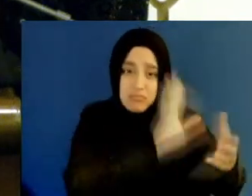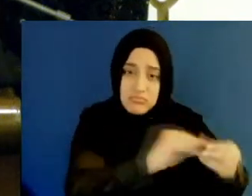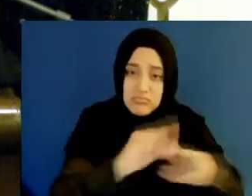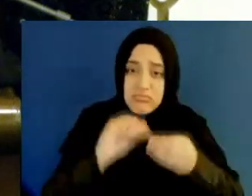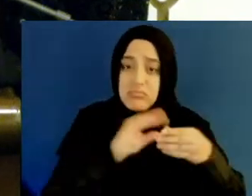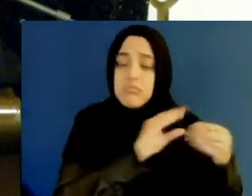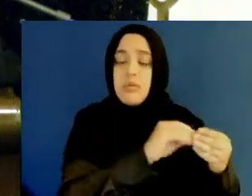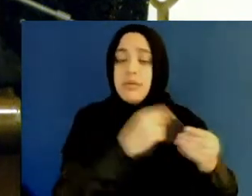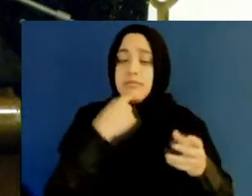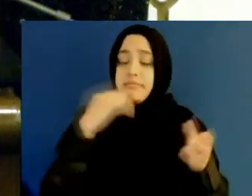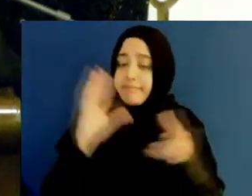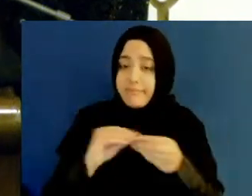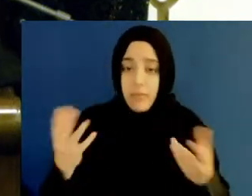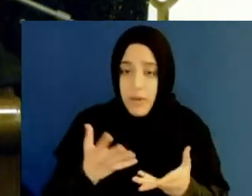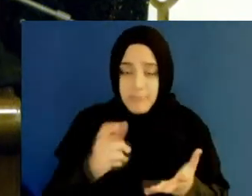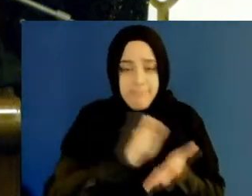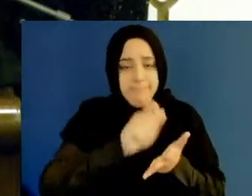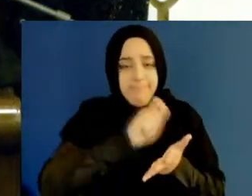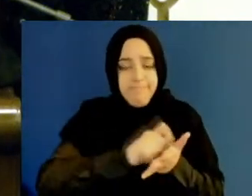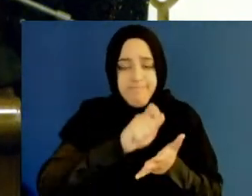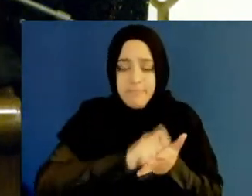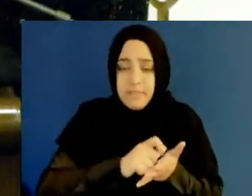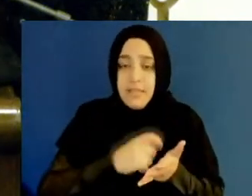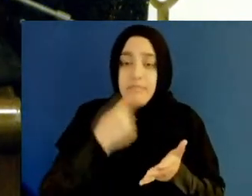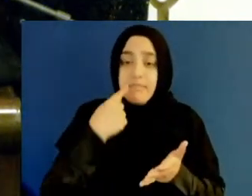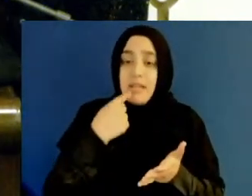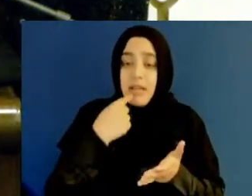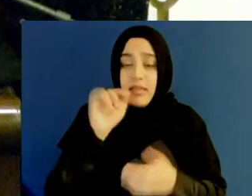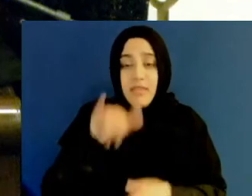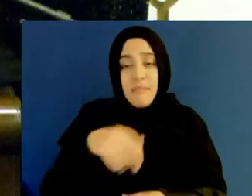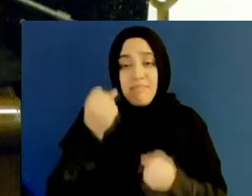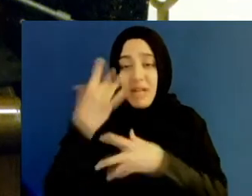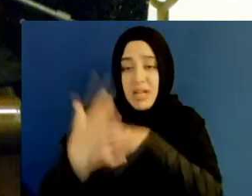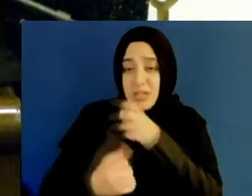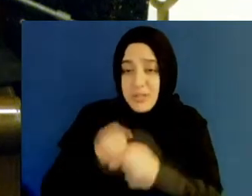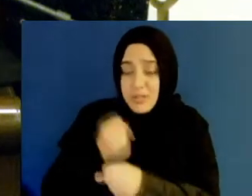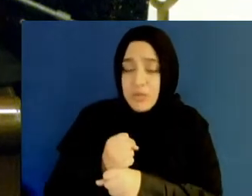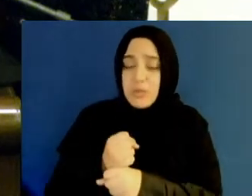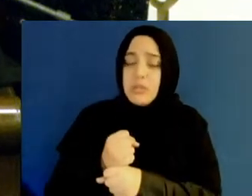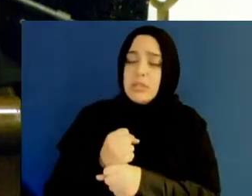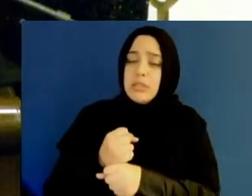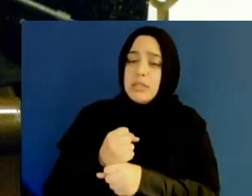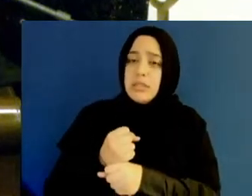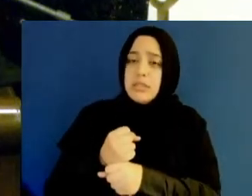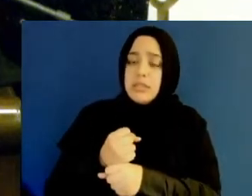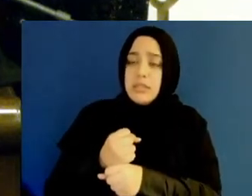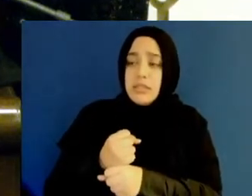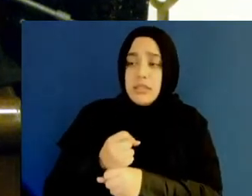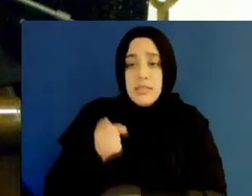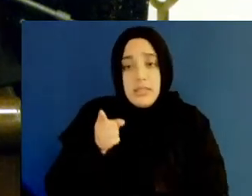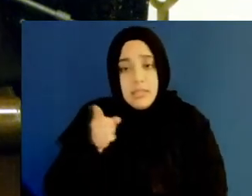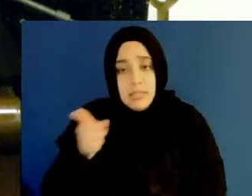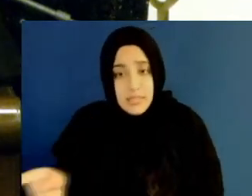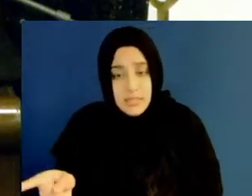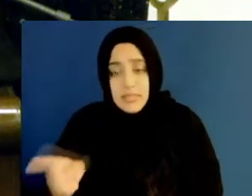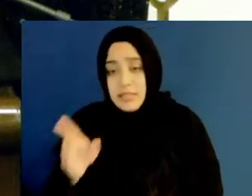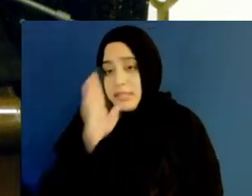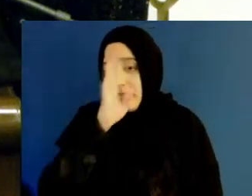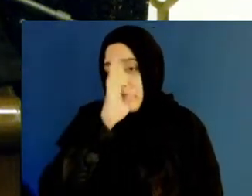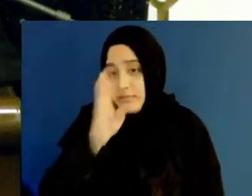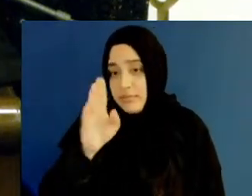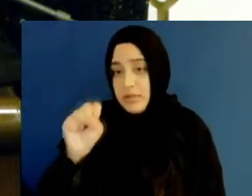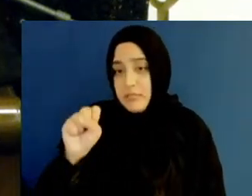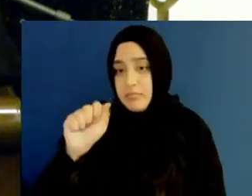years has stipulated that Imam Zainul Abideen Ruhillahul Fida was